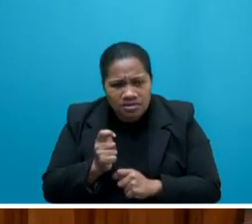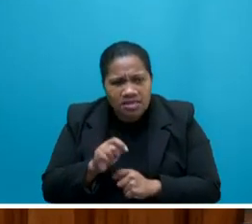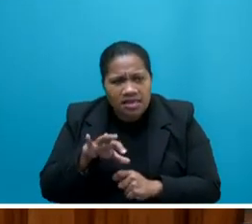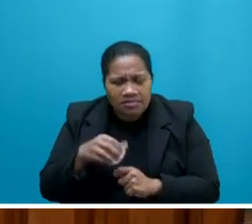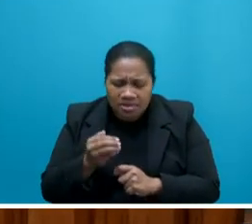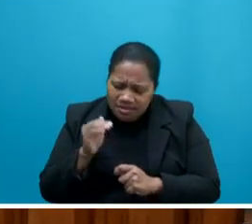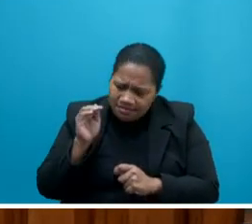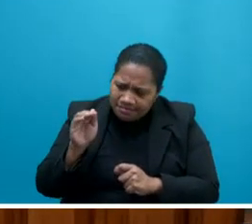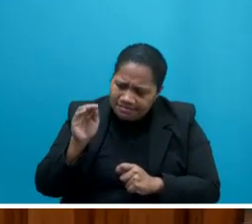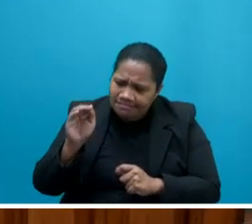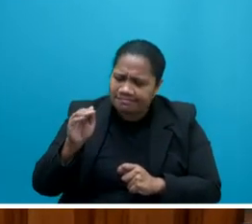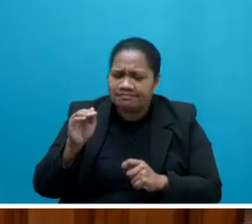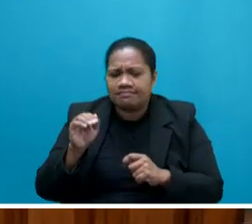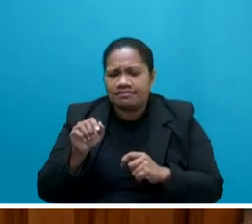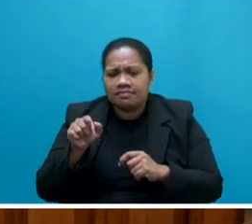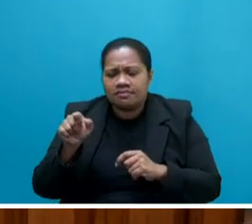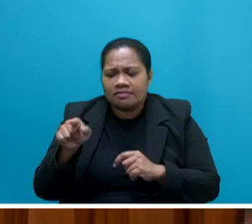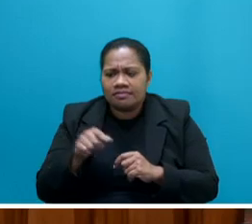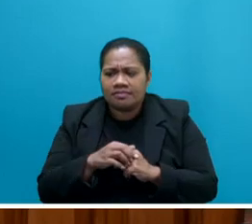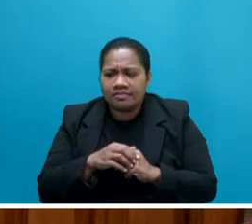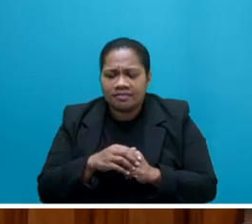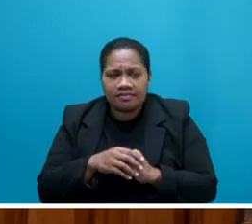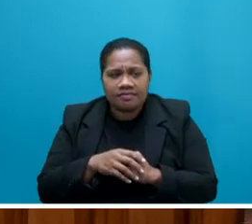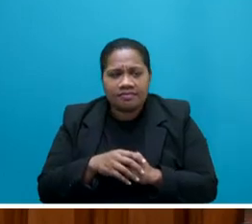far is developing a vibrant